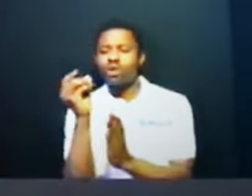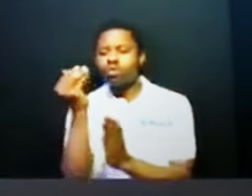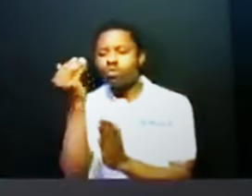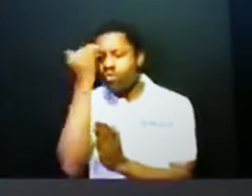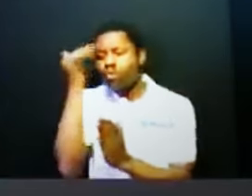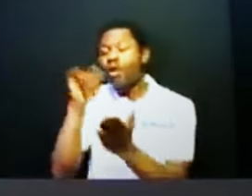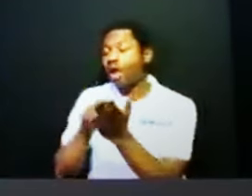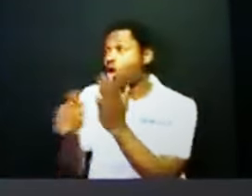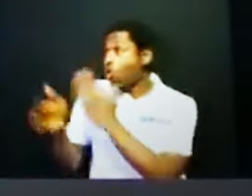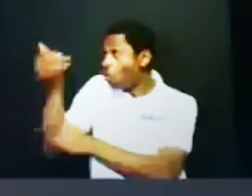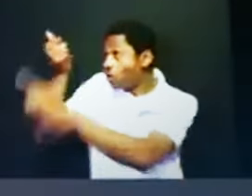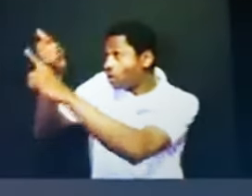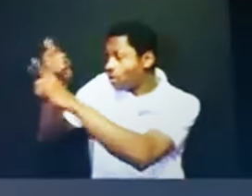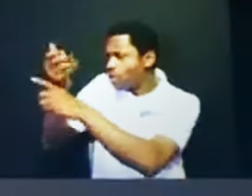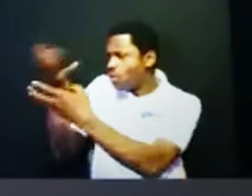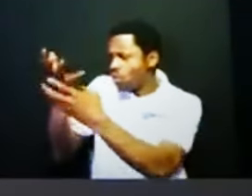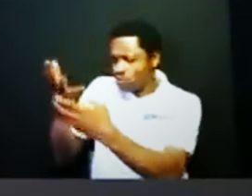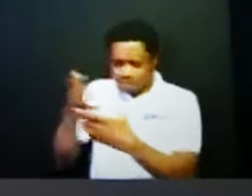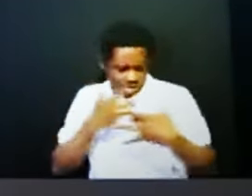So